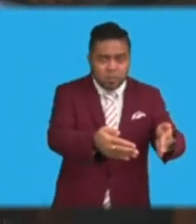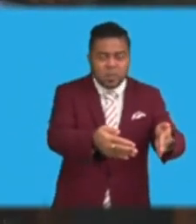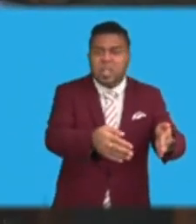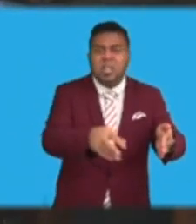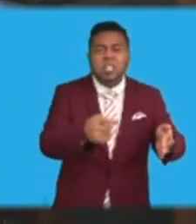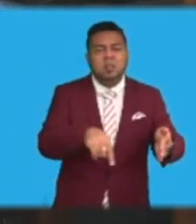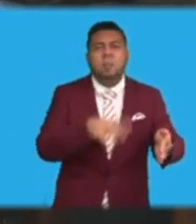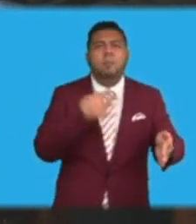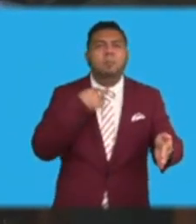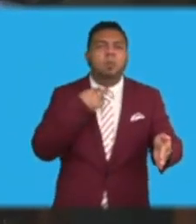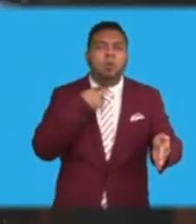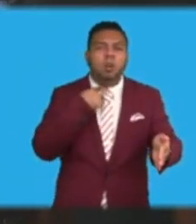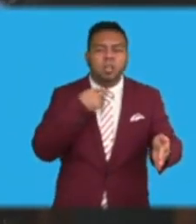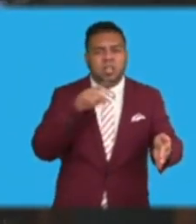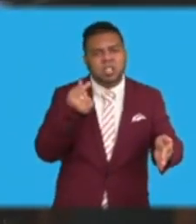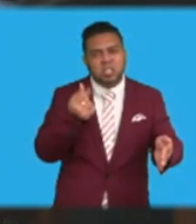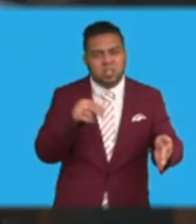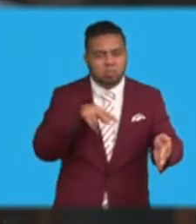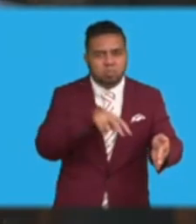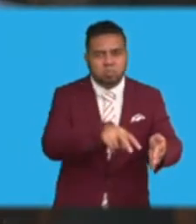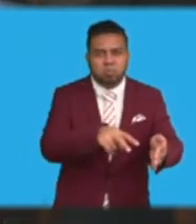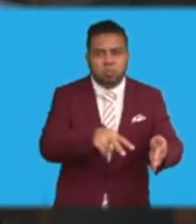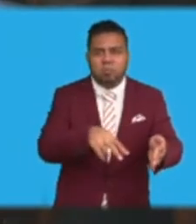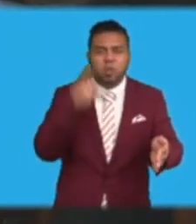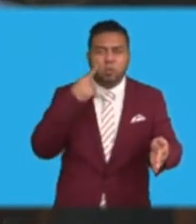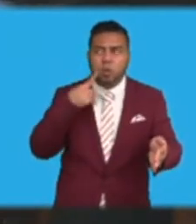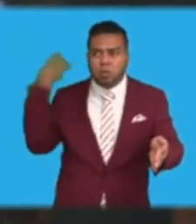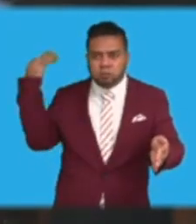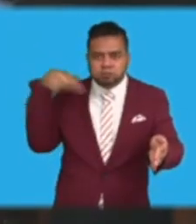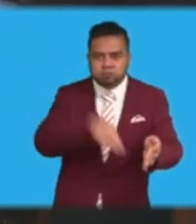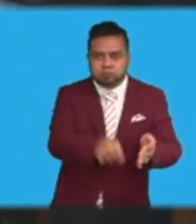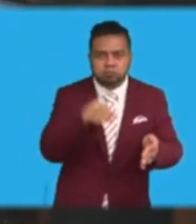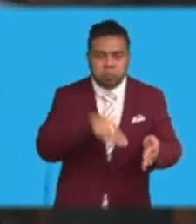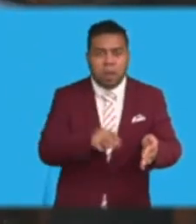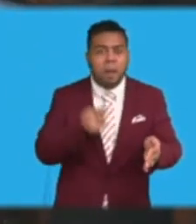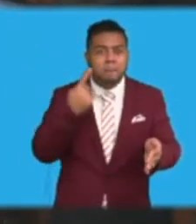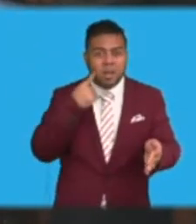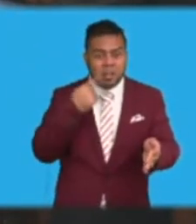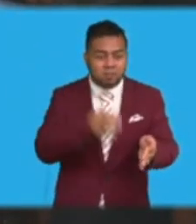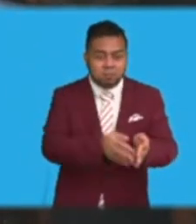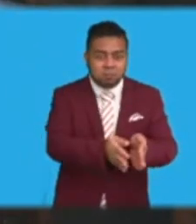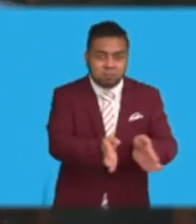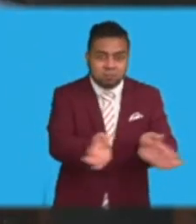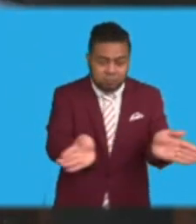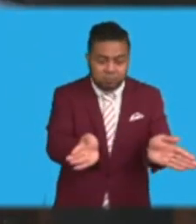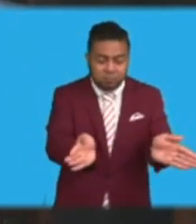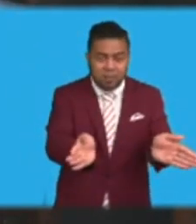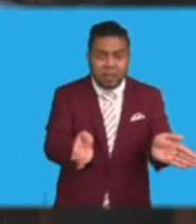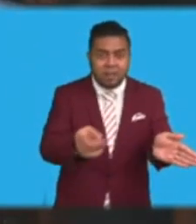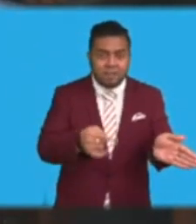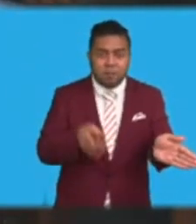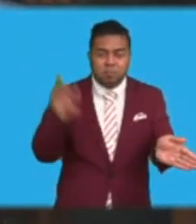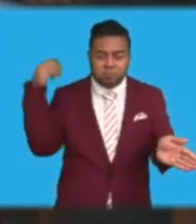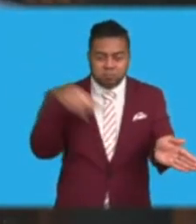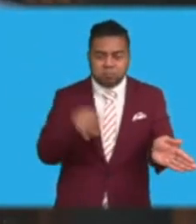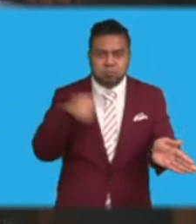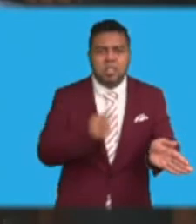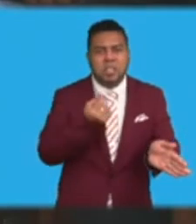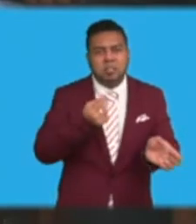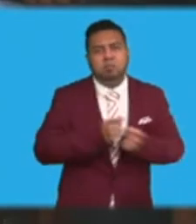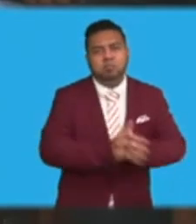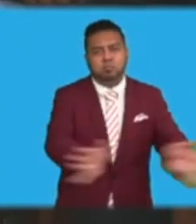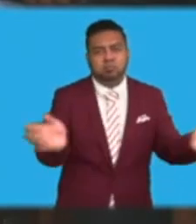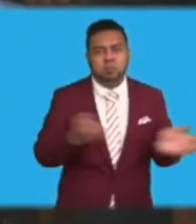mouth and is not able to handle that volume of water that comes down, Madam Speaker. And this was identified